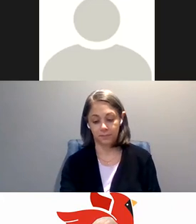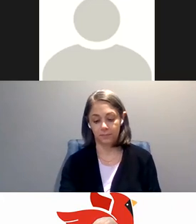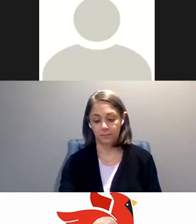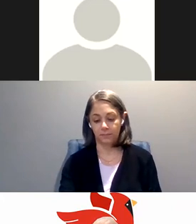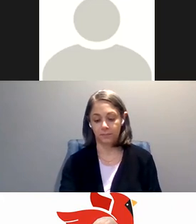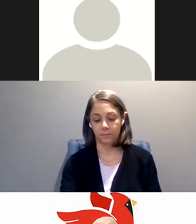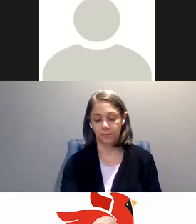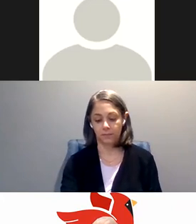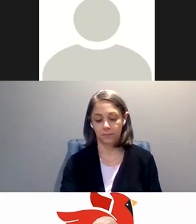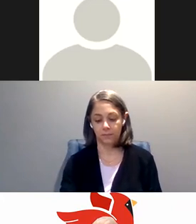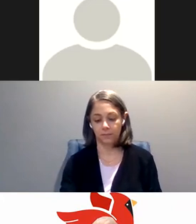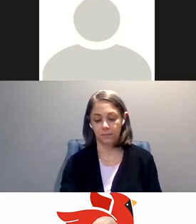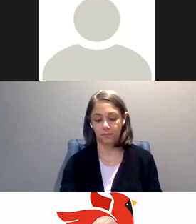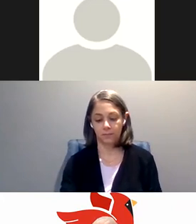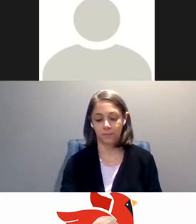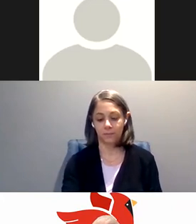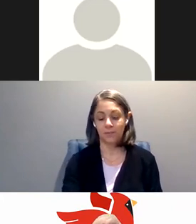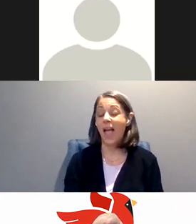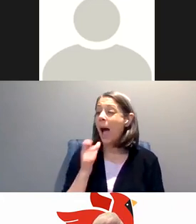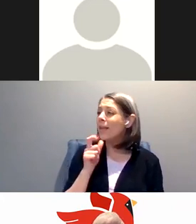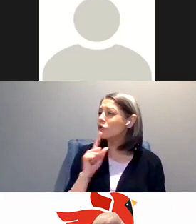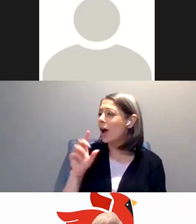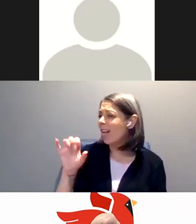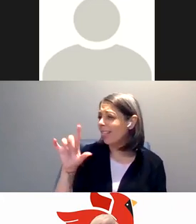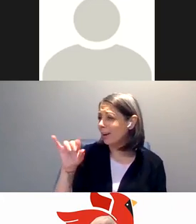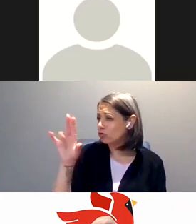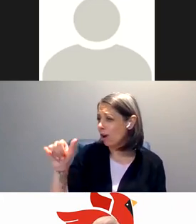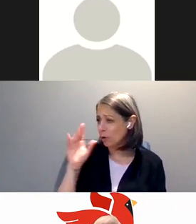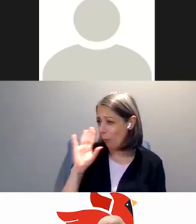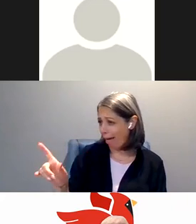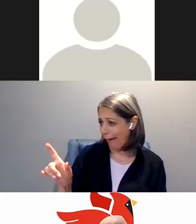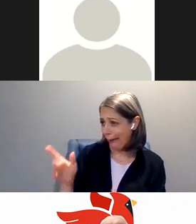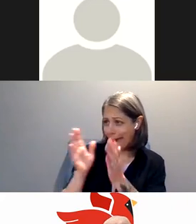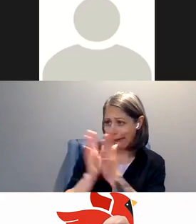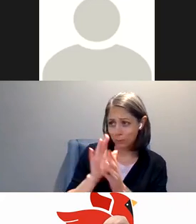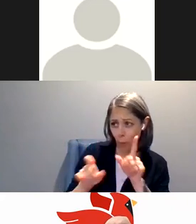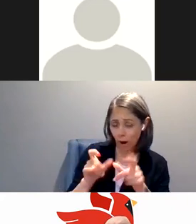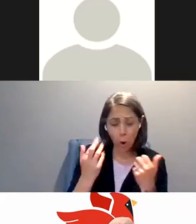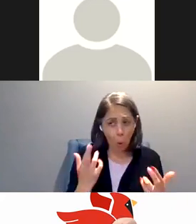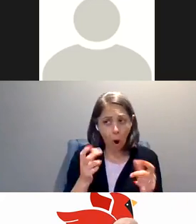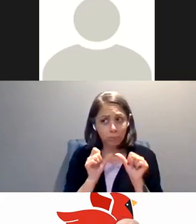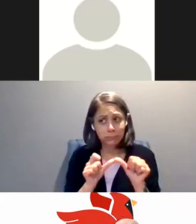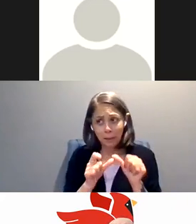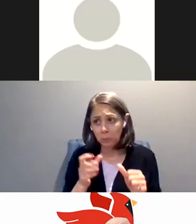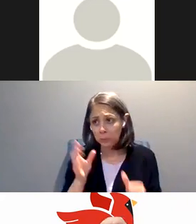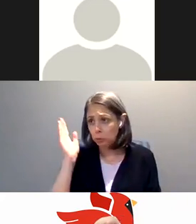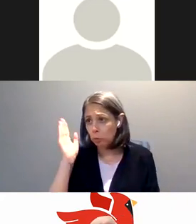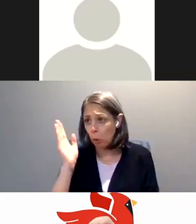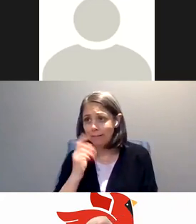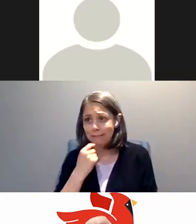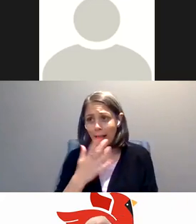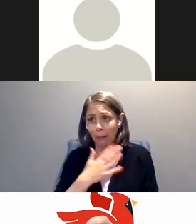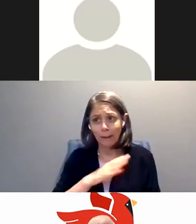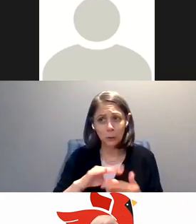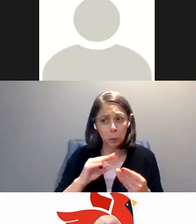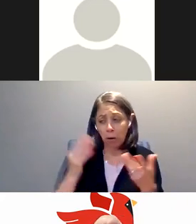And I'm not sure, Electra, if you were going to ask me questions or if you just wanted me to just keep on talking, telling my story. It's